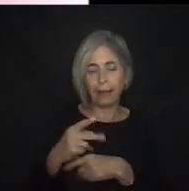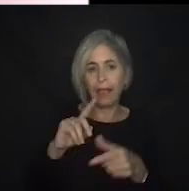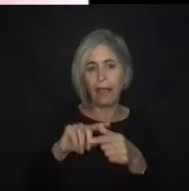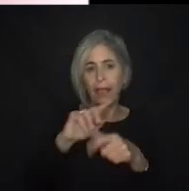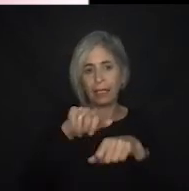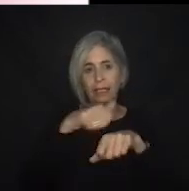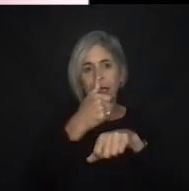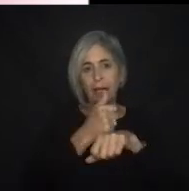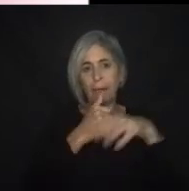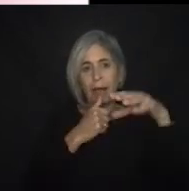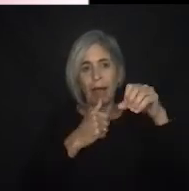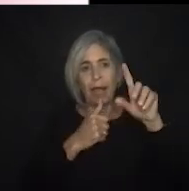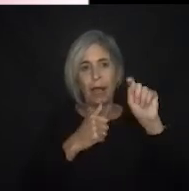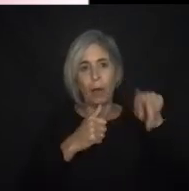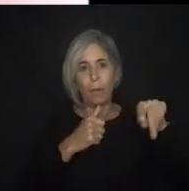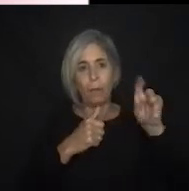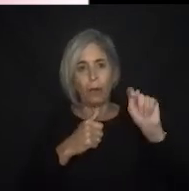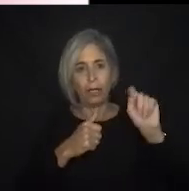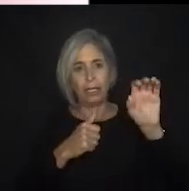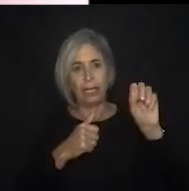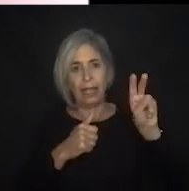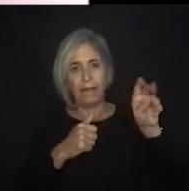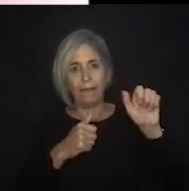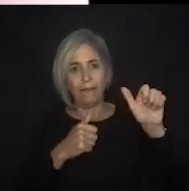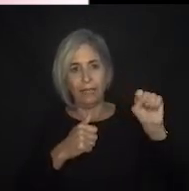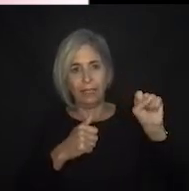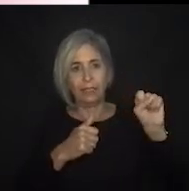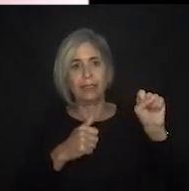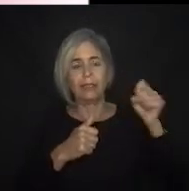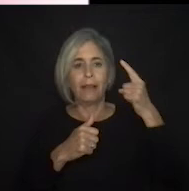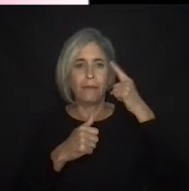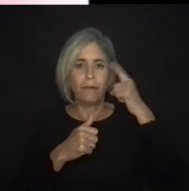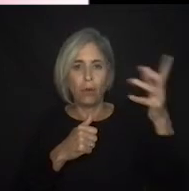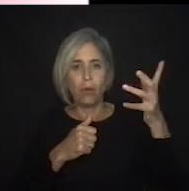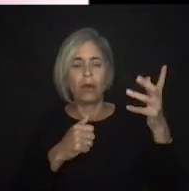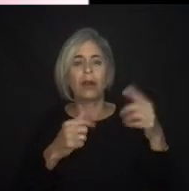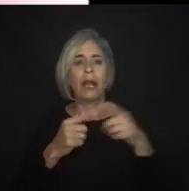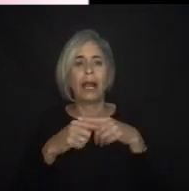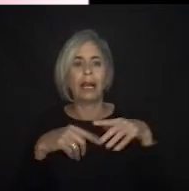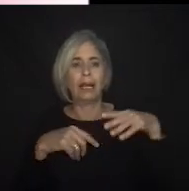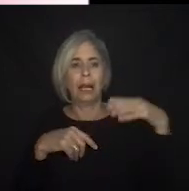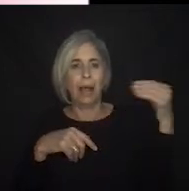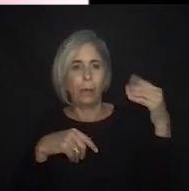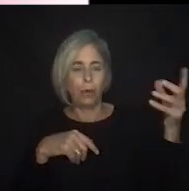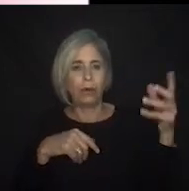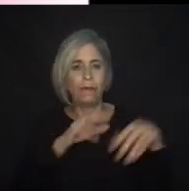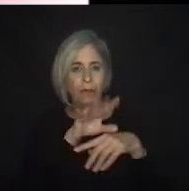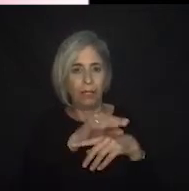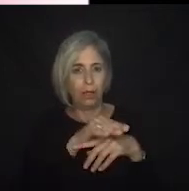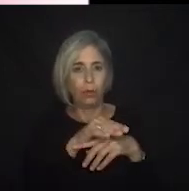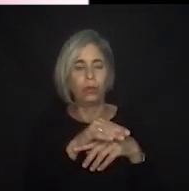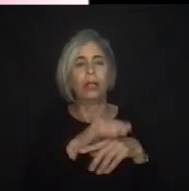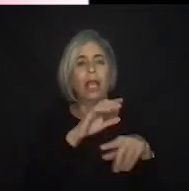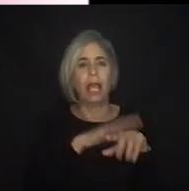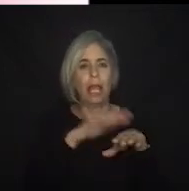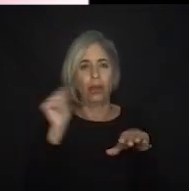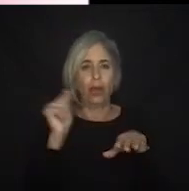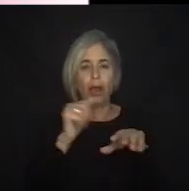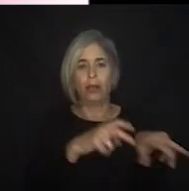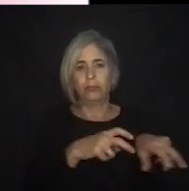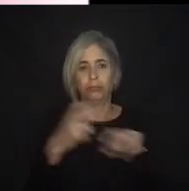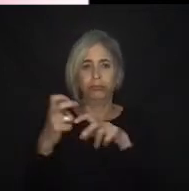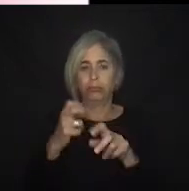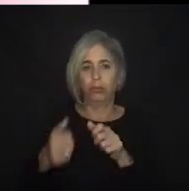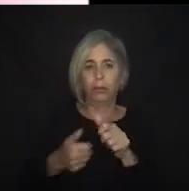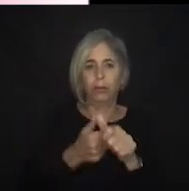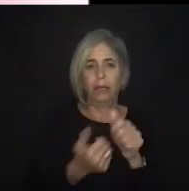going to set up our output canvas by setting its dimensions to match our input video, and then calling a function to repeatedly update and reanimate